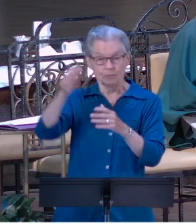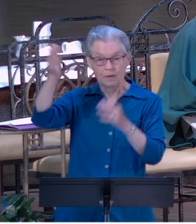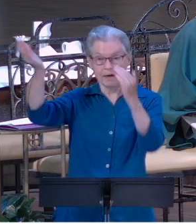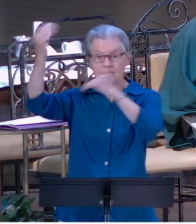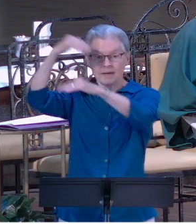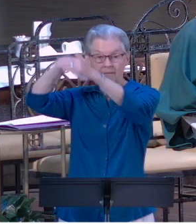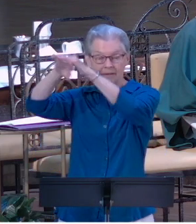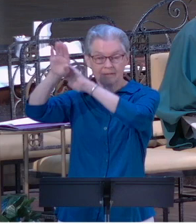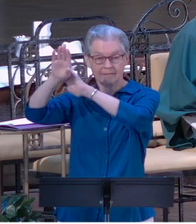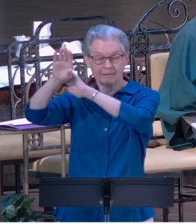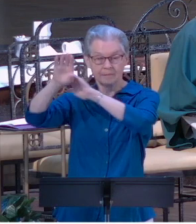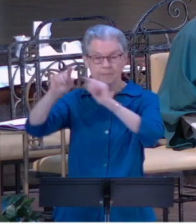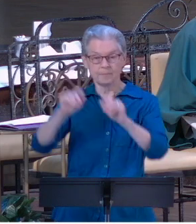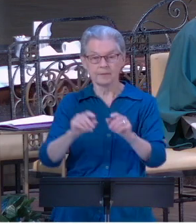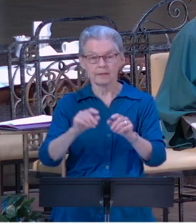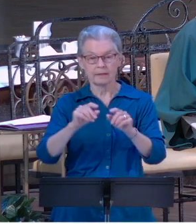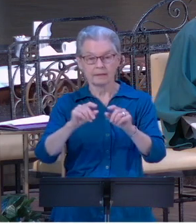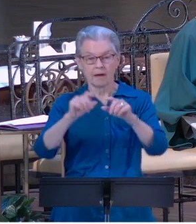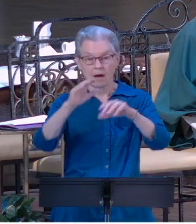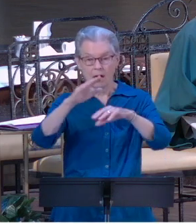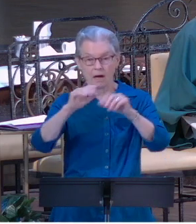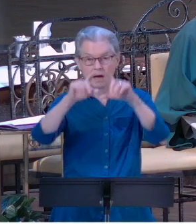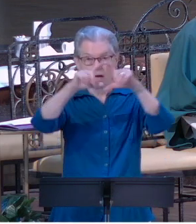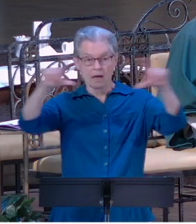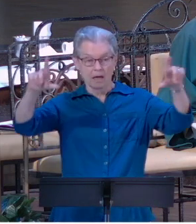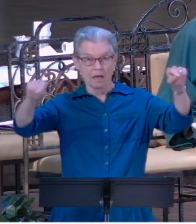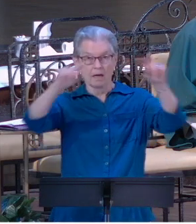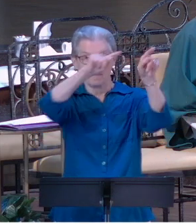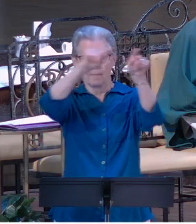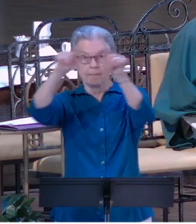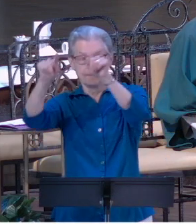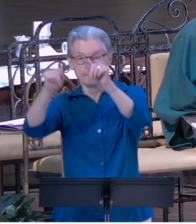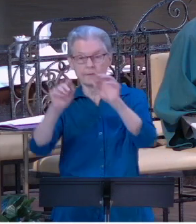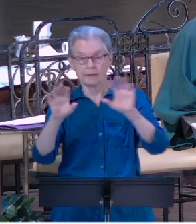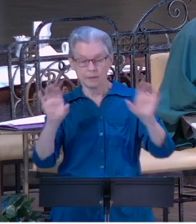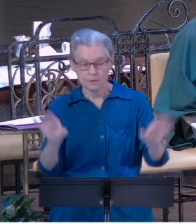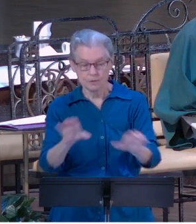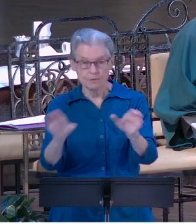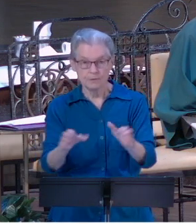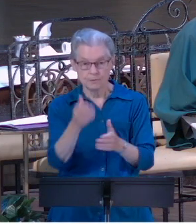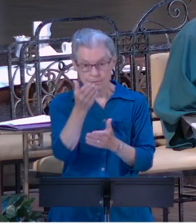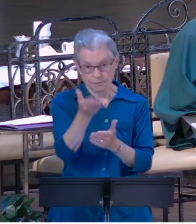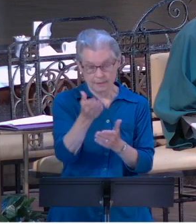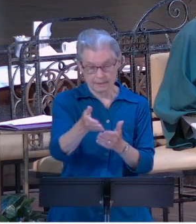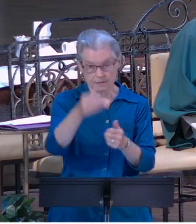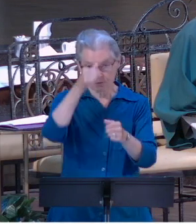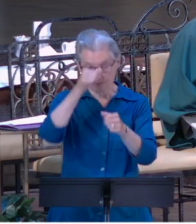Above it was the scripture, "Do this in memory of me."